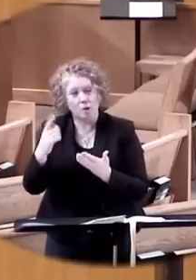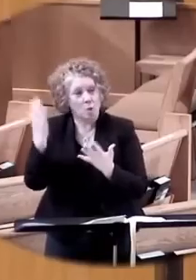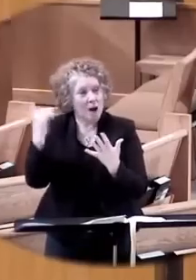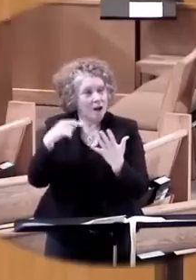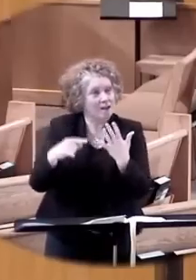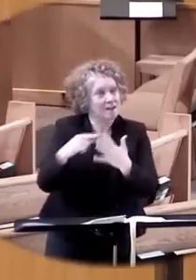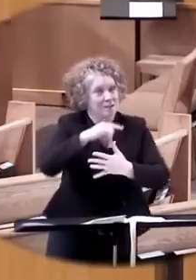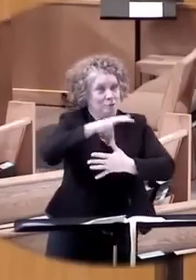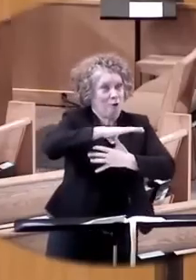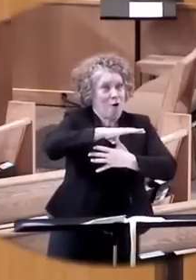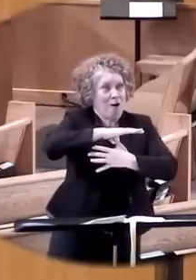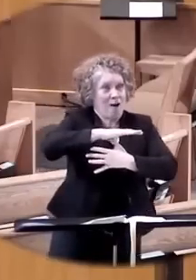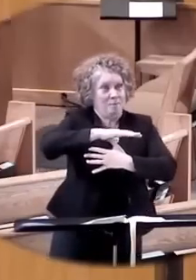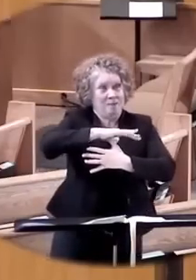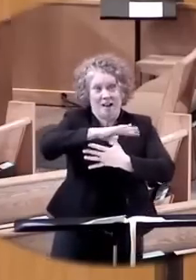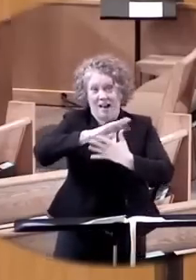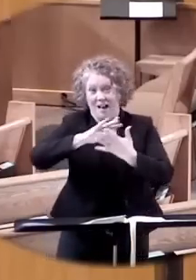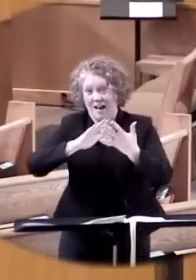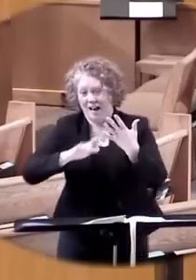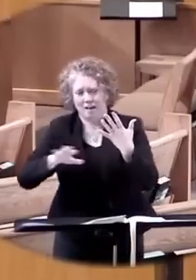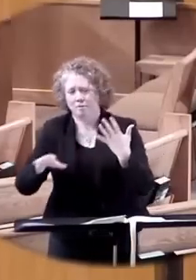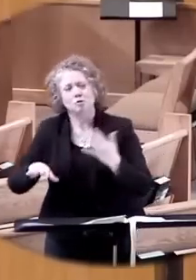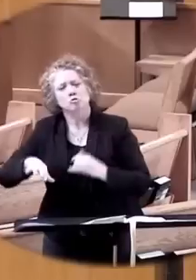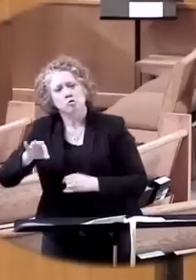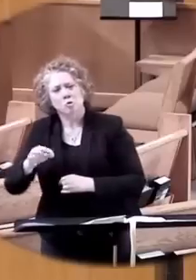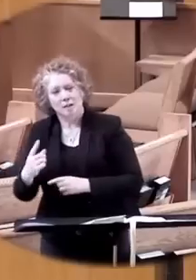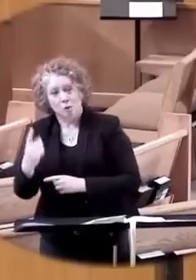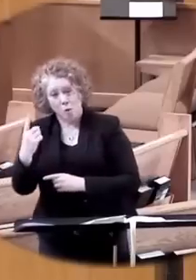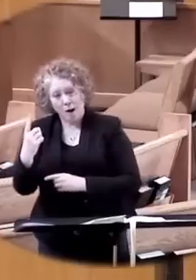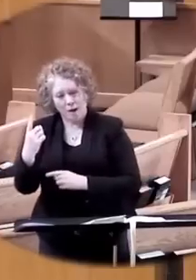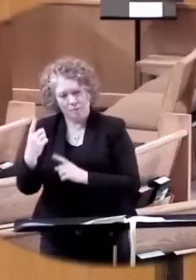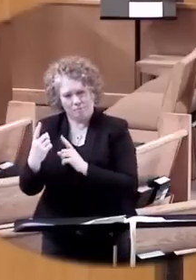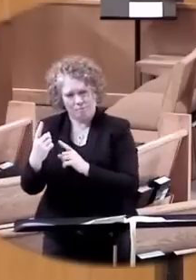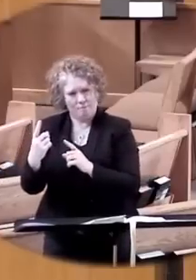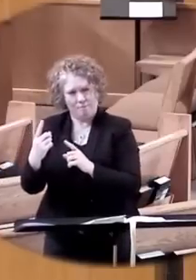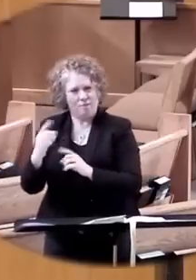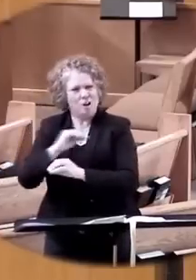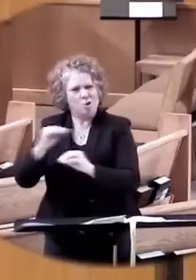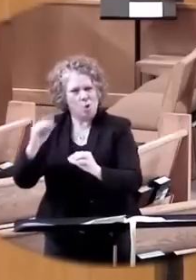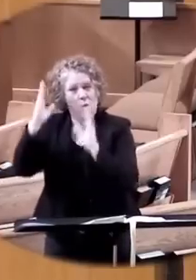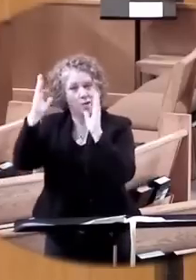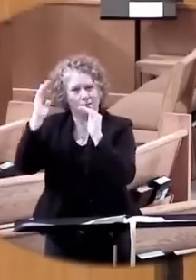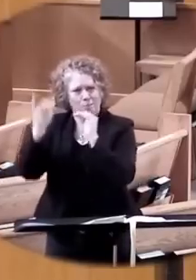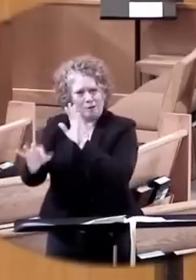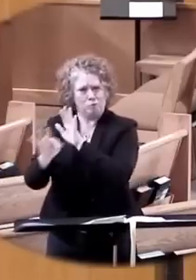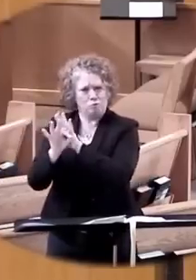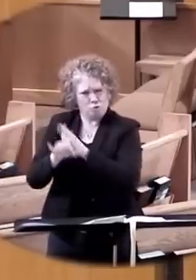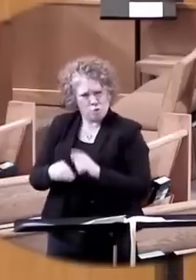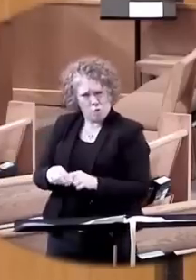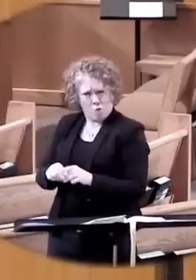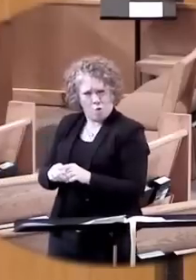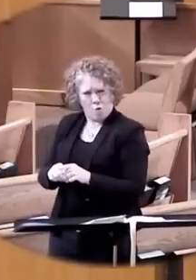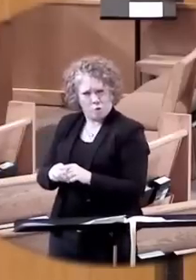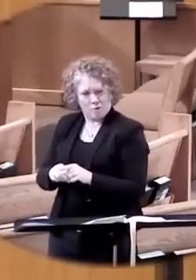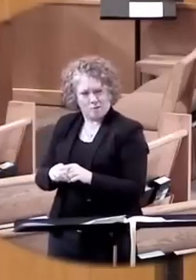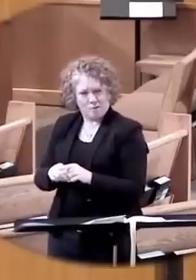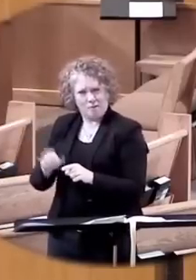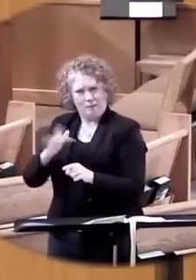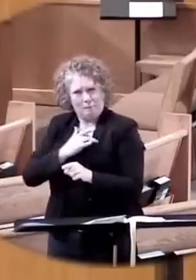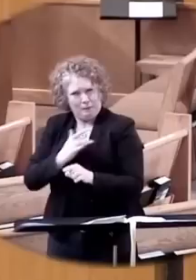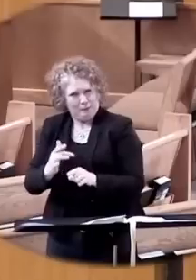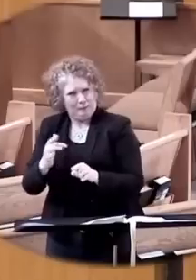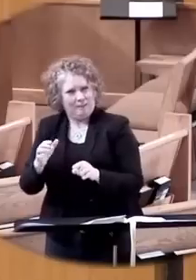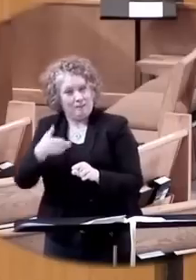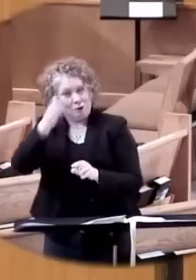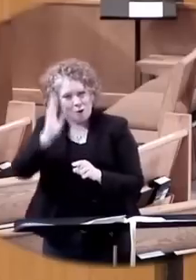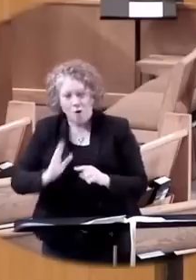the least likely. But we also see in it, as we experience this time of confusion, the